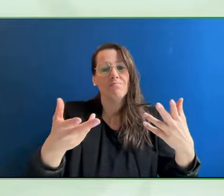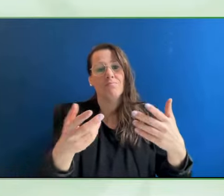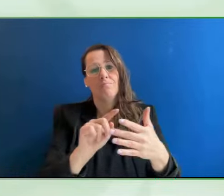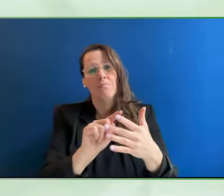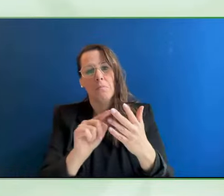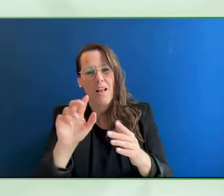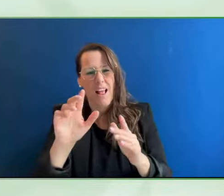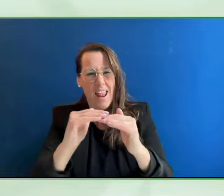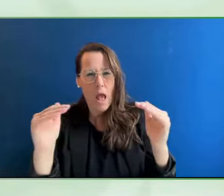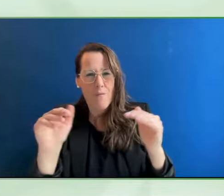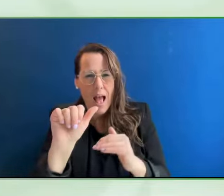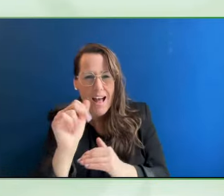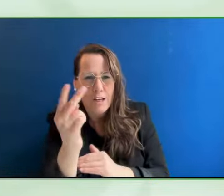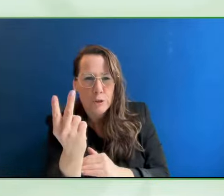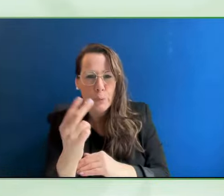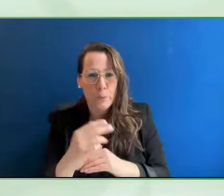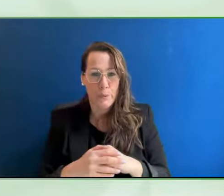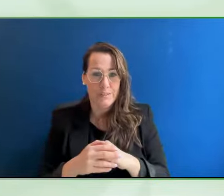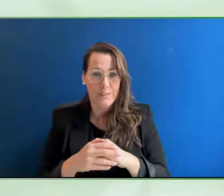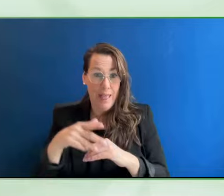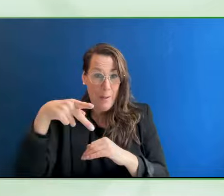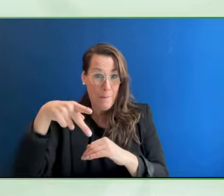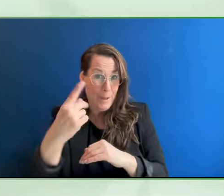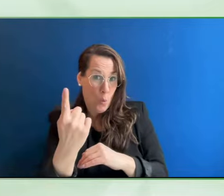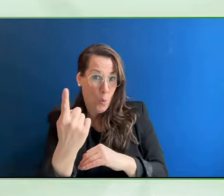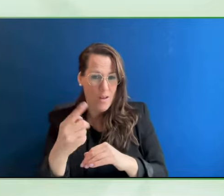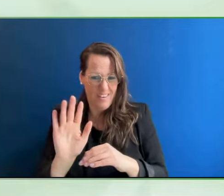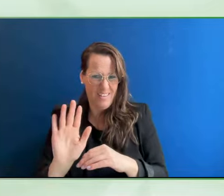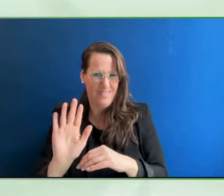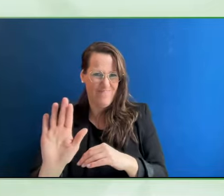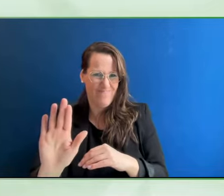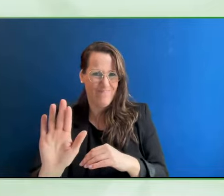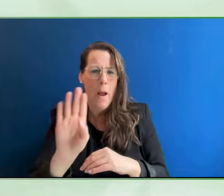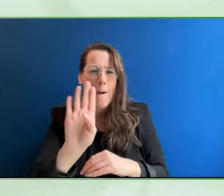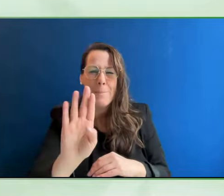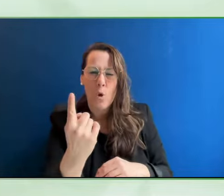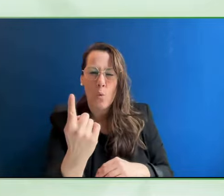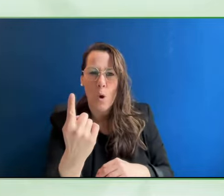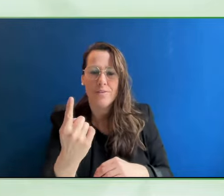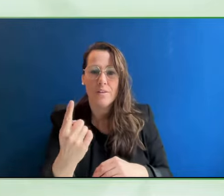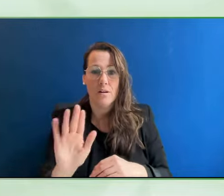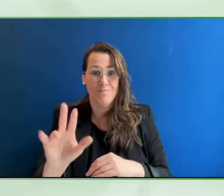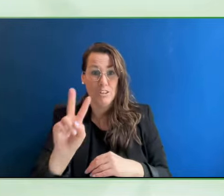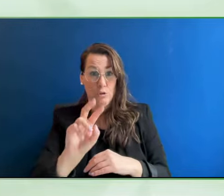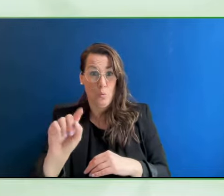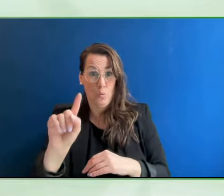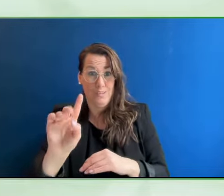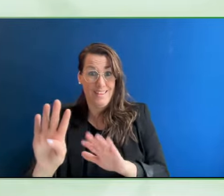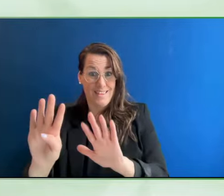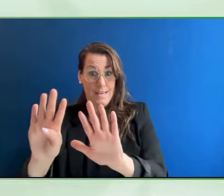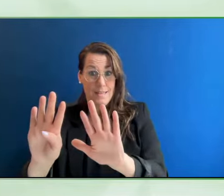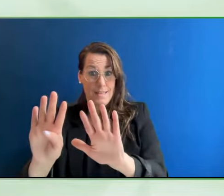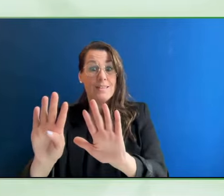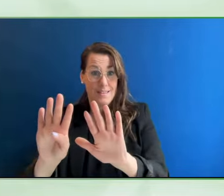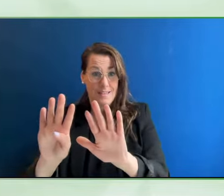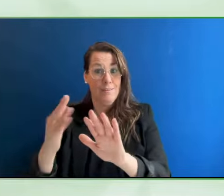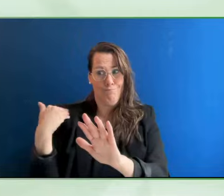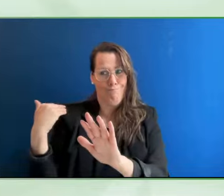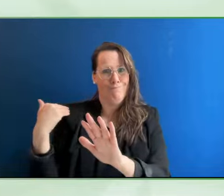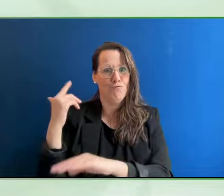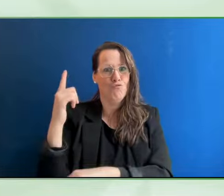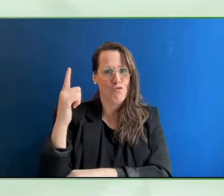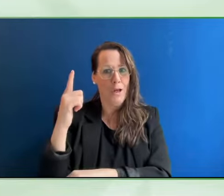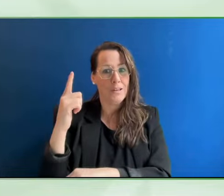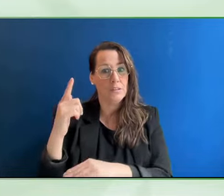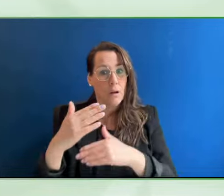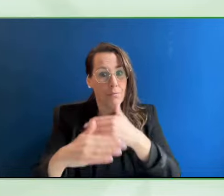that whole news in easy language. Especially we have a lot of news and a lot of texts all over all